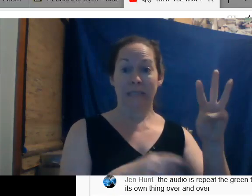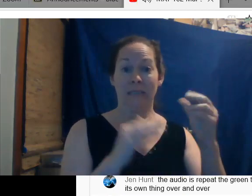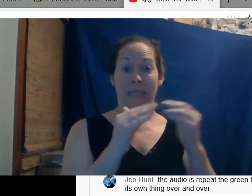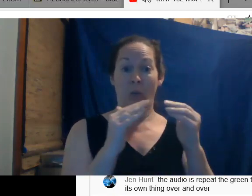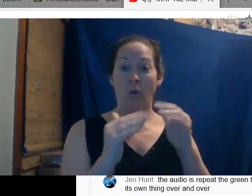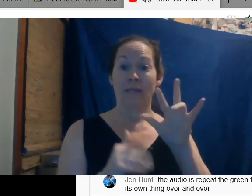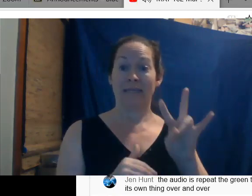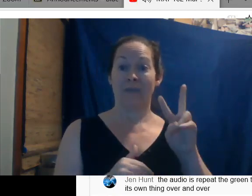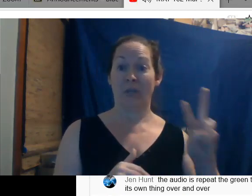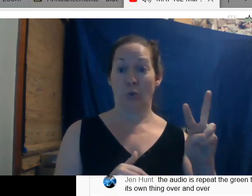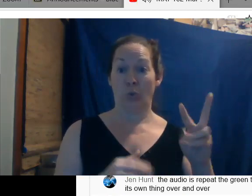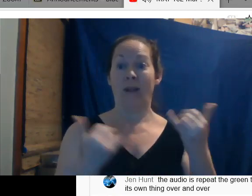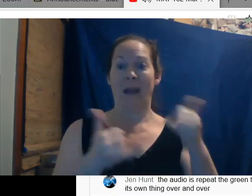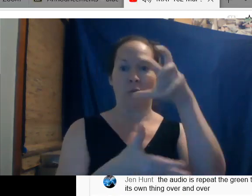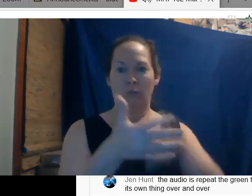I subtract.